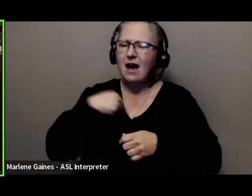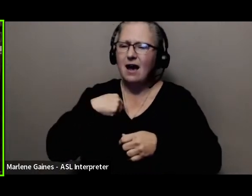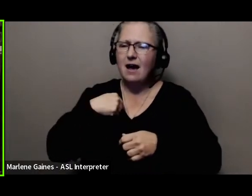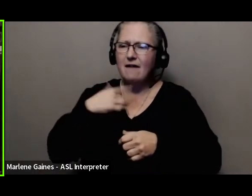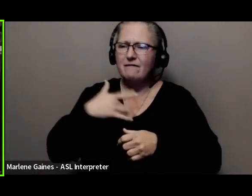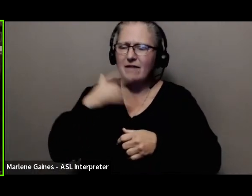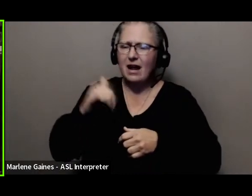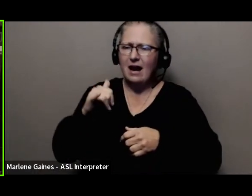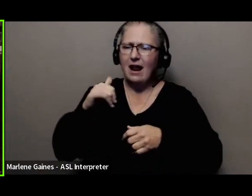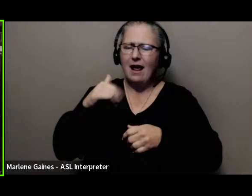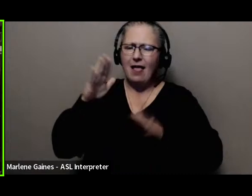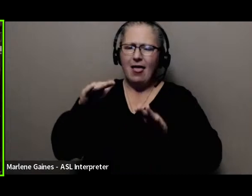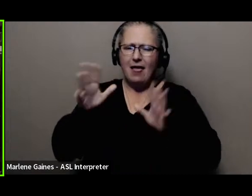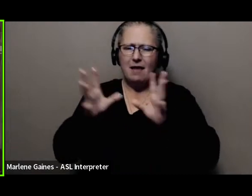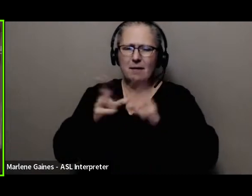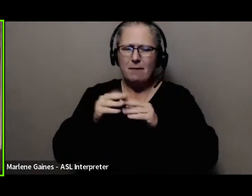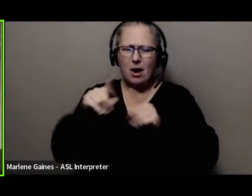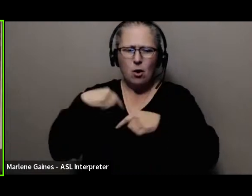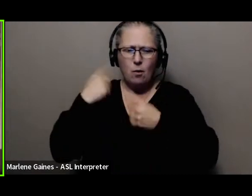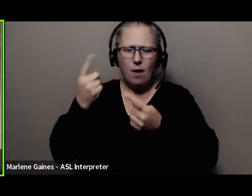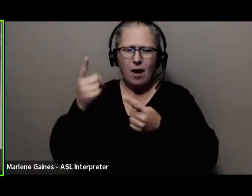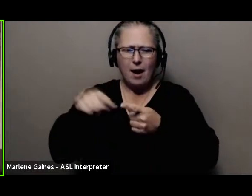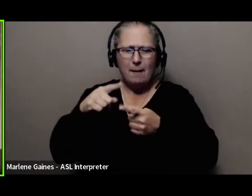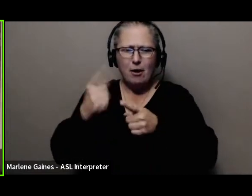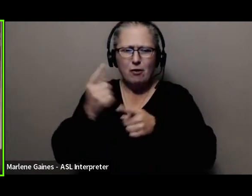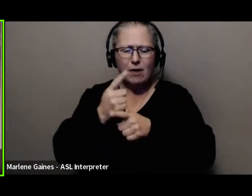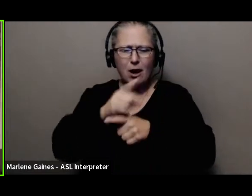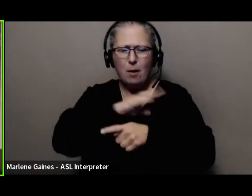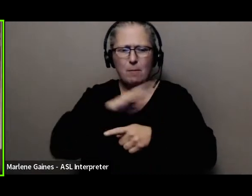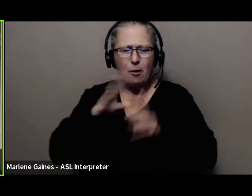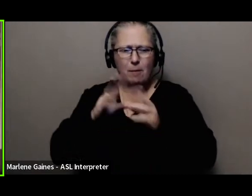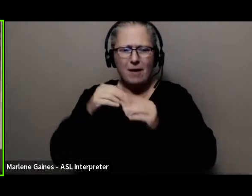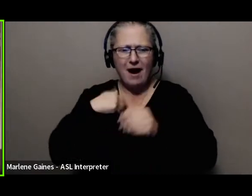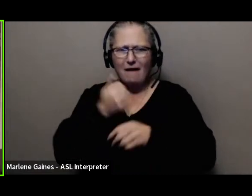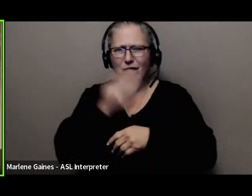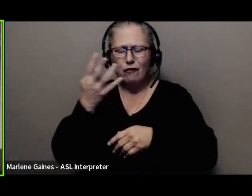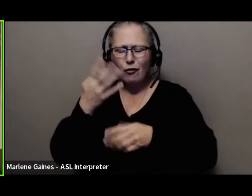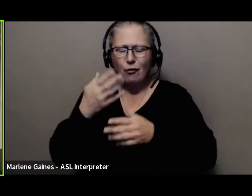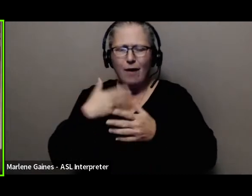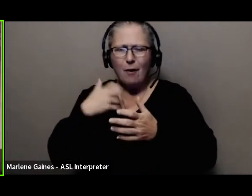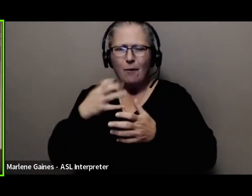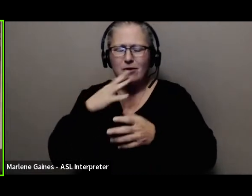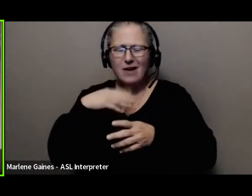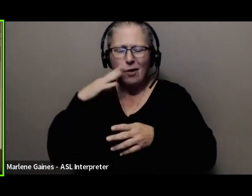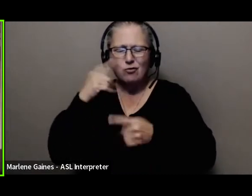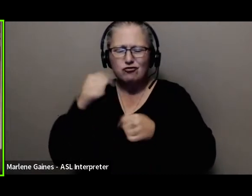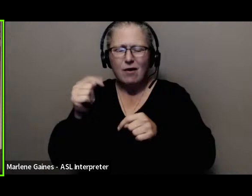I feel like we haven't met in a while here regarding a regular board meeting. So I have quite a few things to say here. I'll try to be quick.